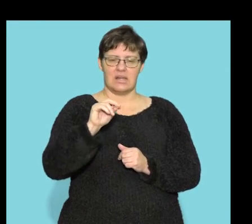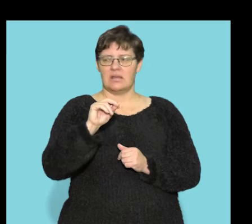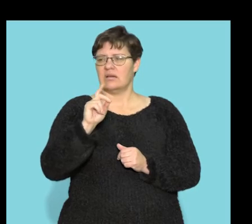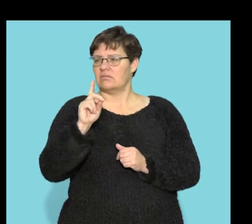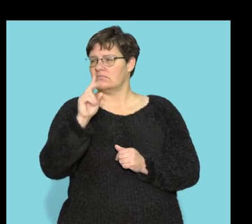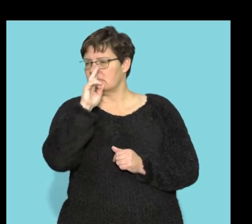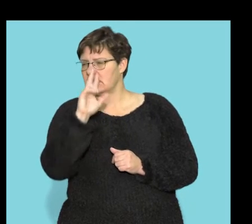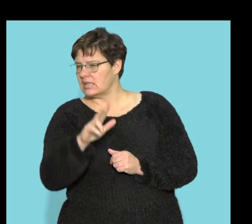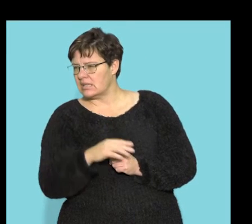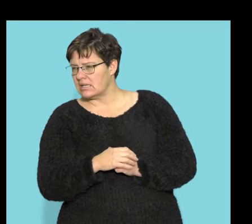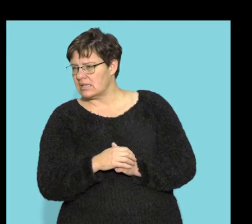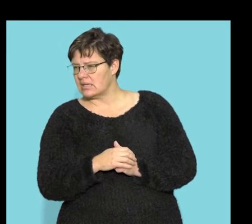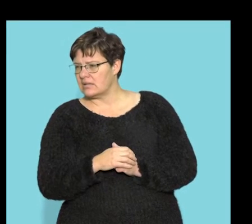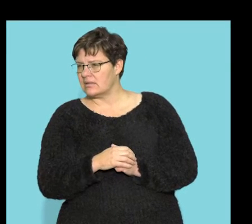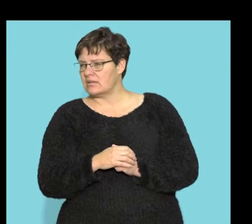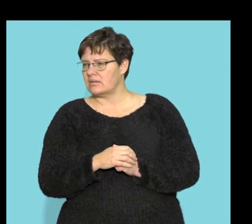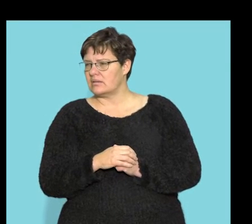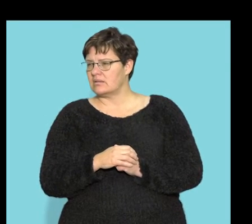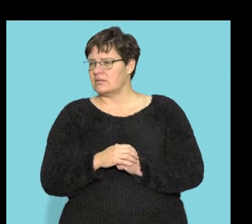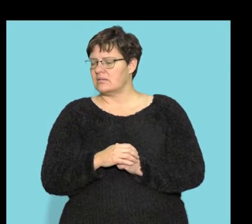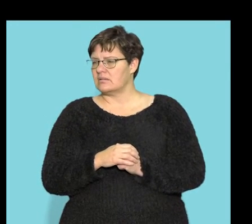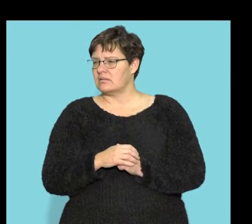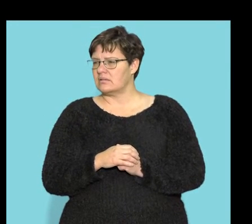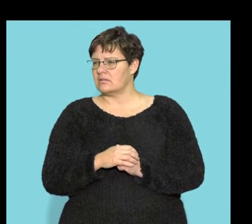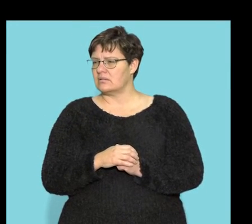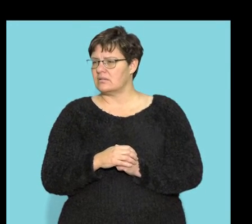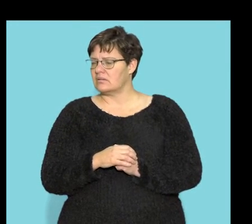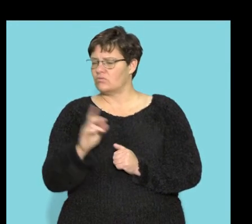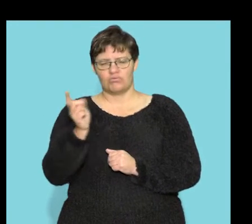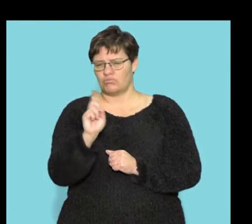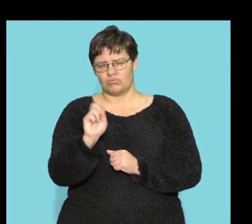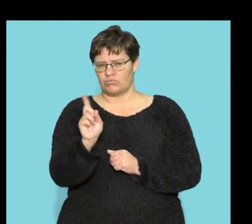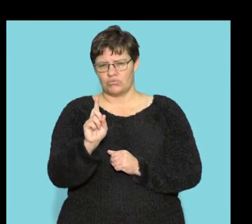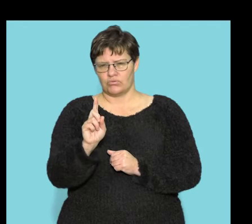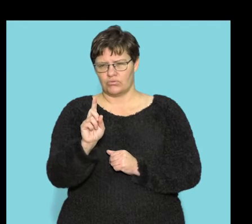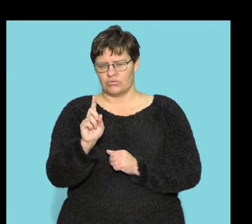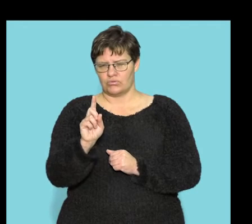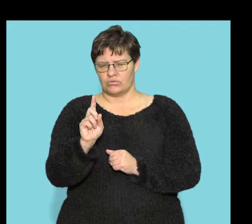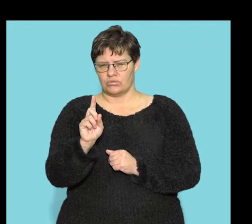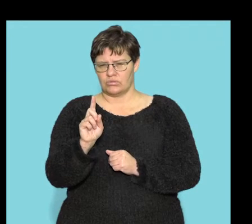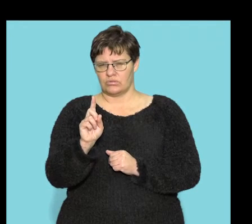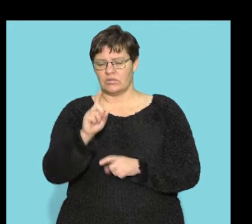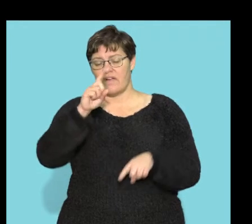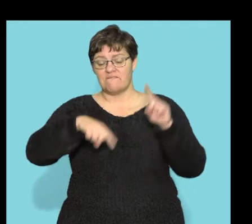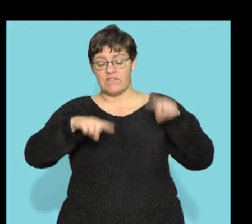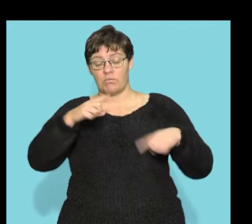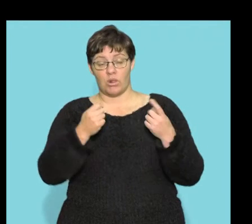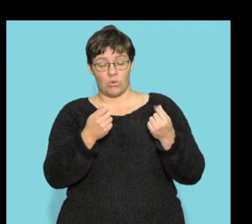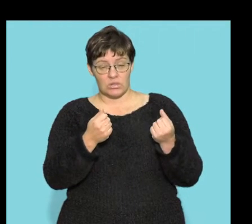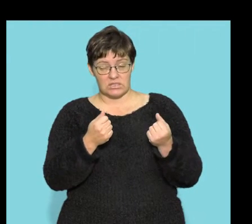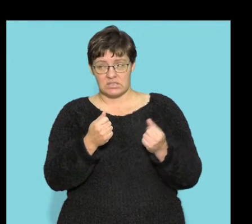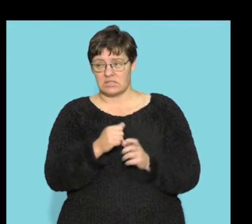see if we have that figure as we, let's not go, no. Let's get our figures right. Our variable cost will